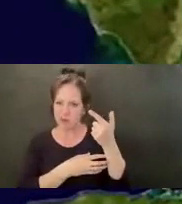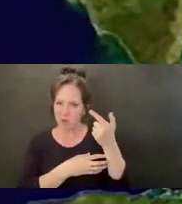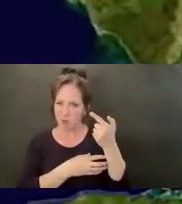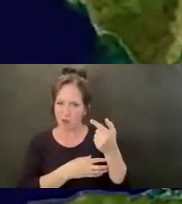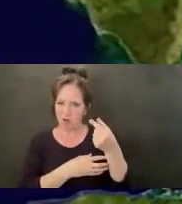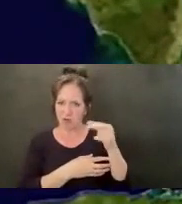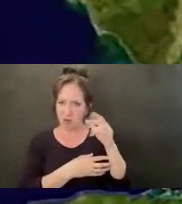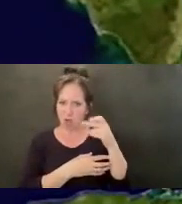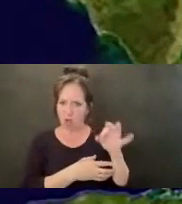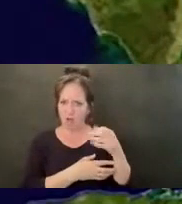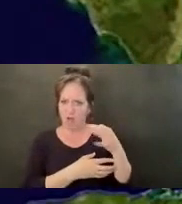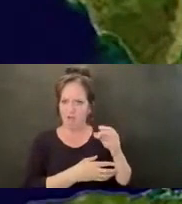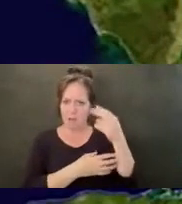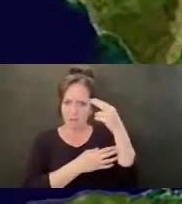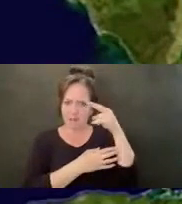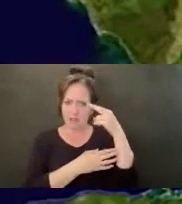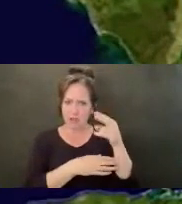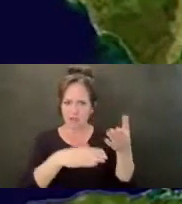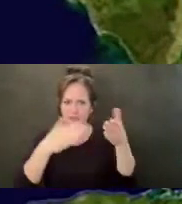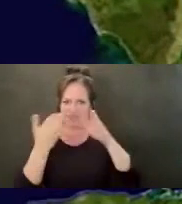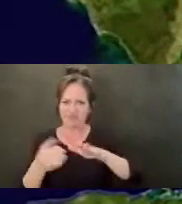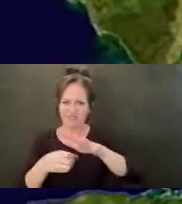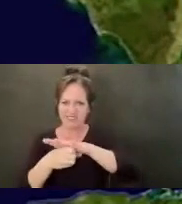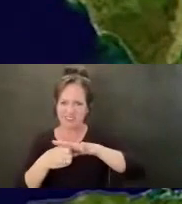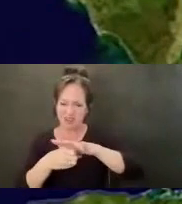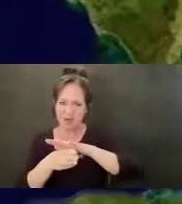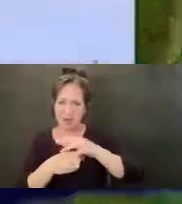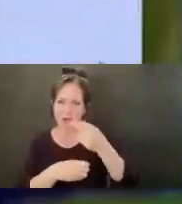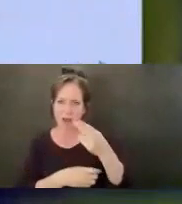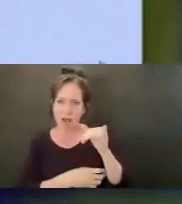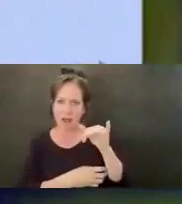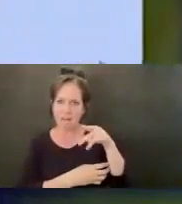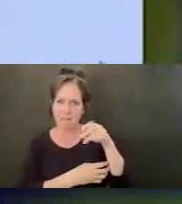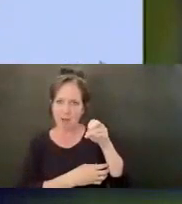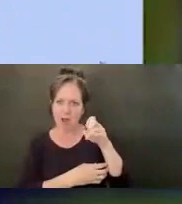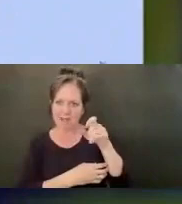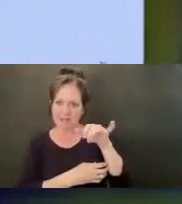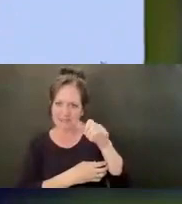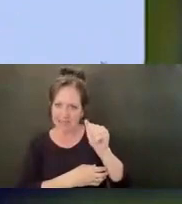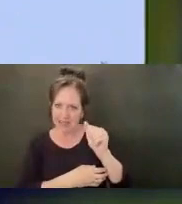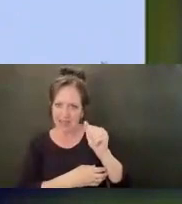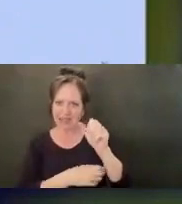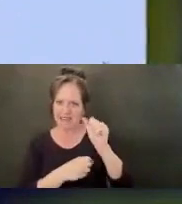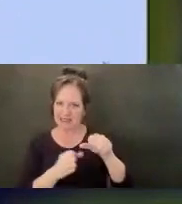low oxygen that can kill fish and marine life near the bottom of the sea, measures